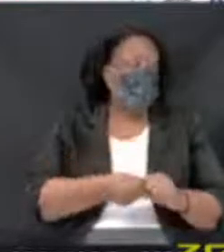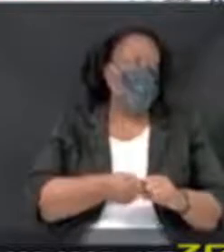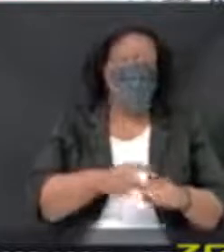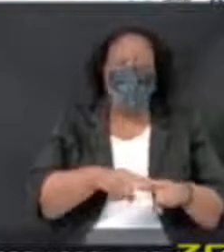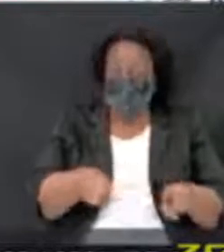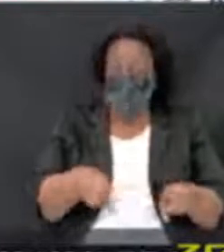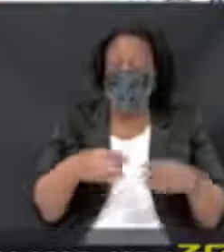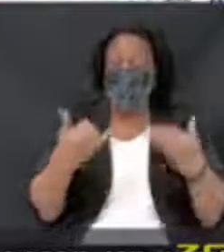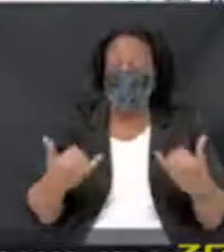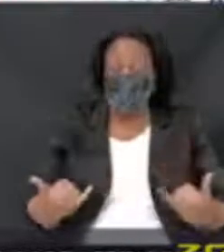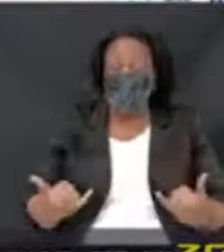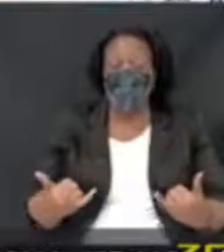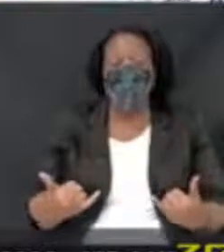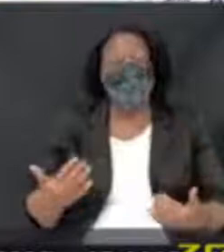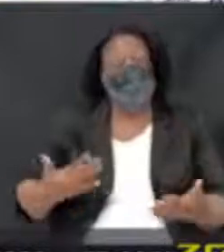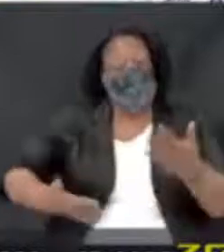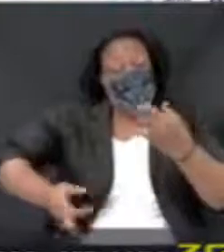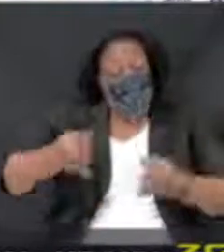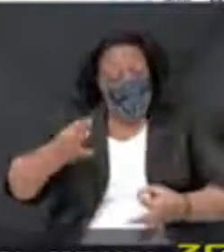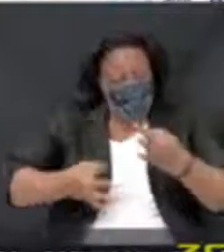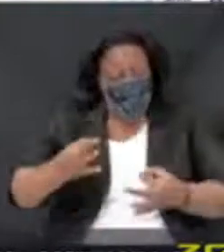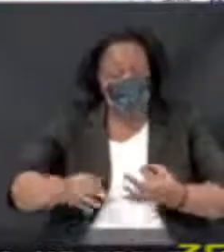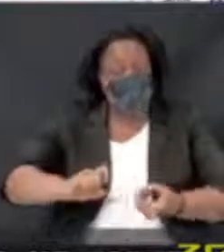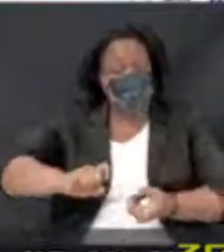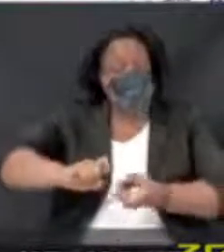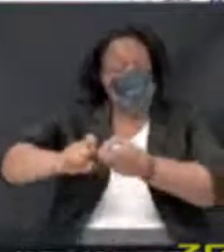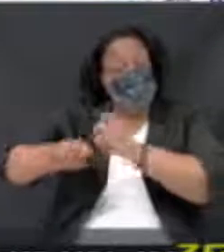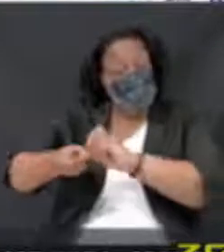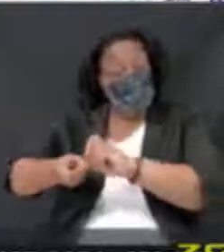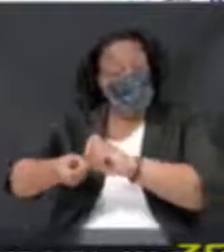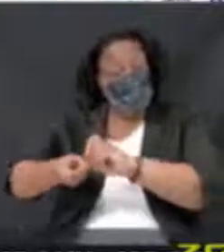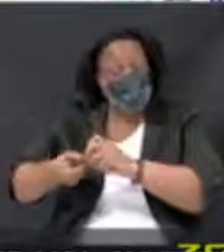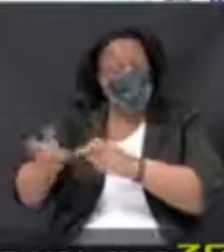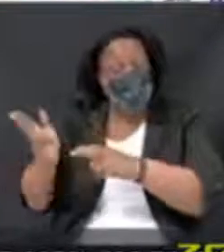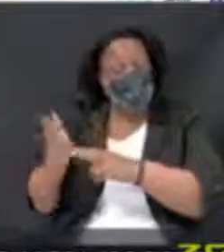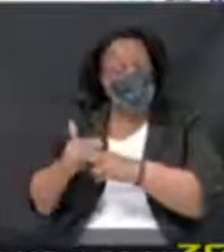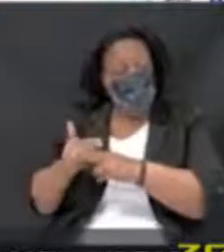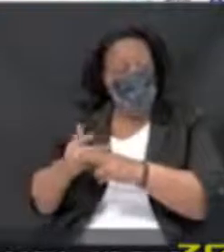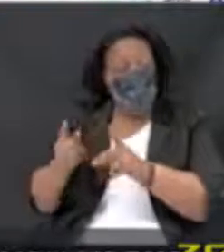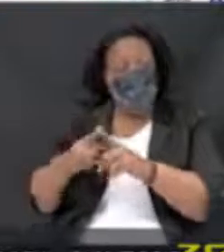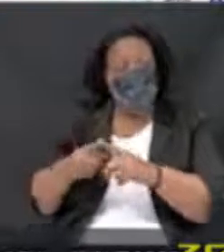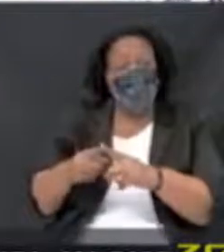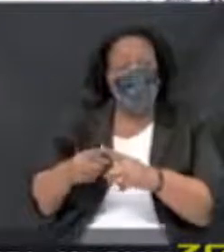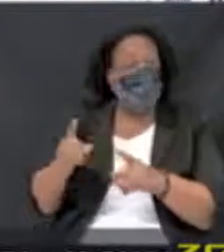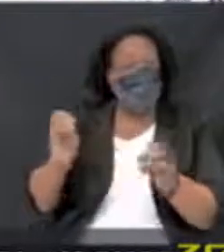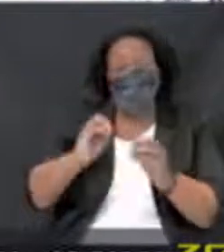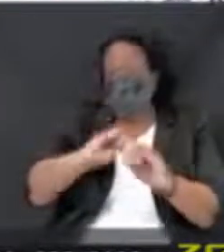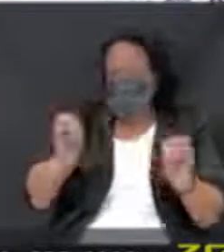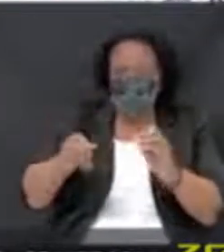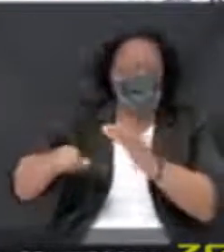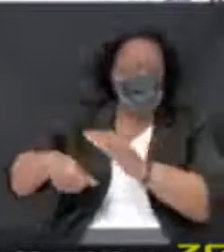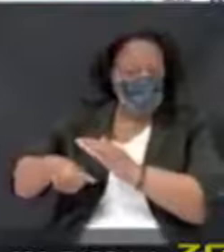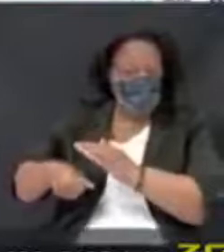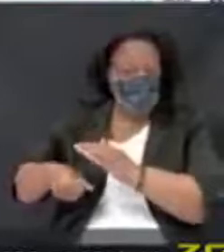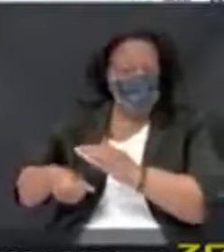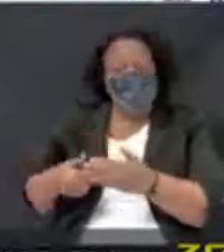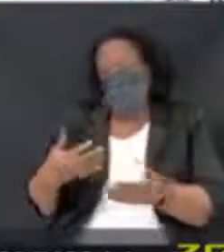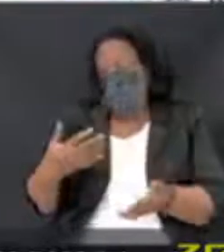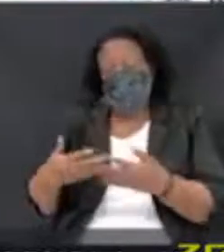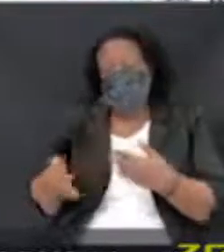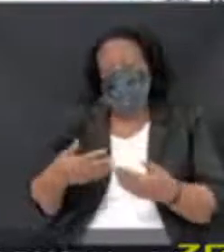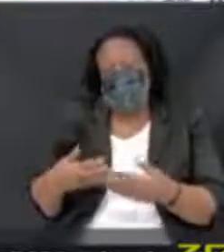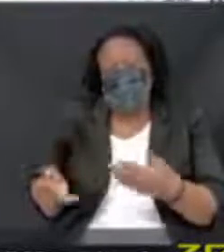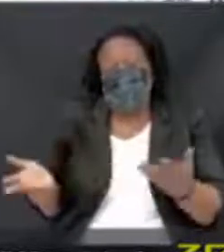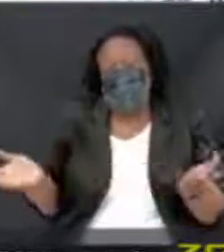COVID. But once we shift into the land and go, then there will be no need for this